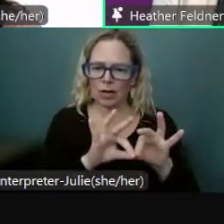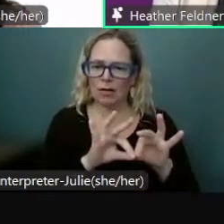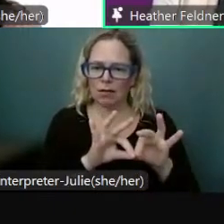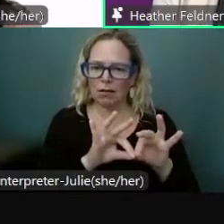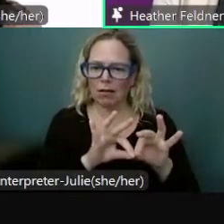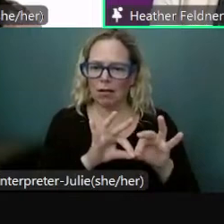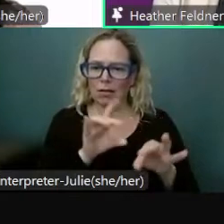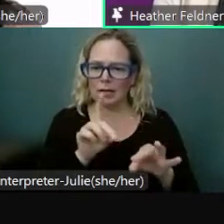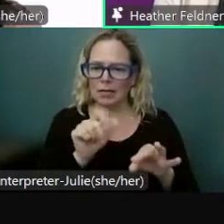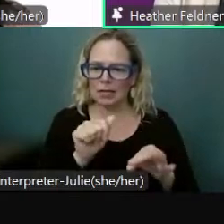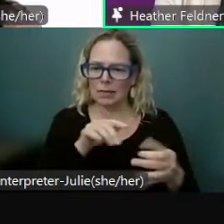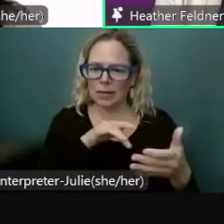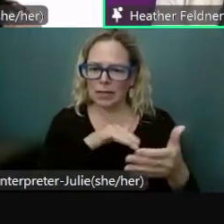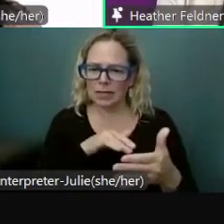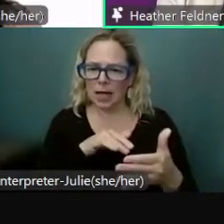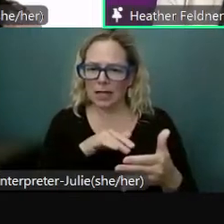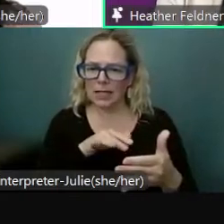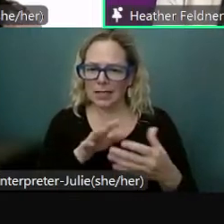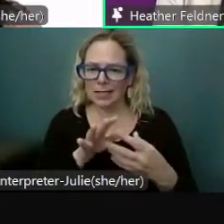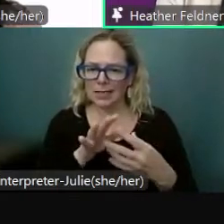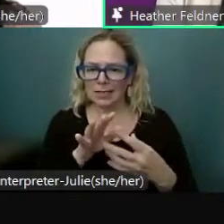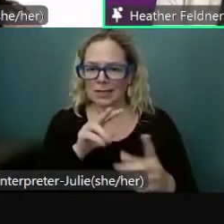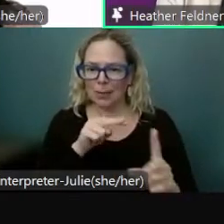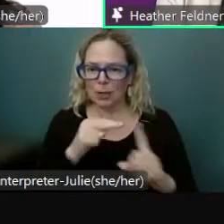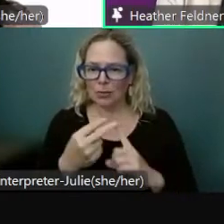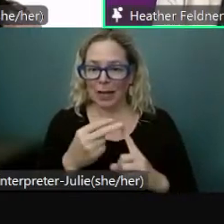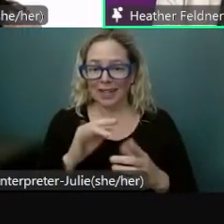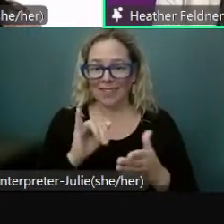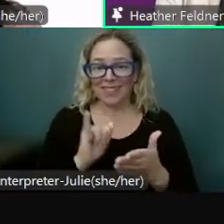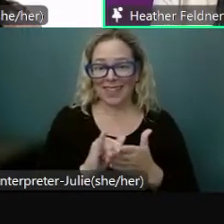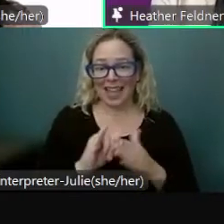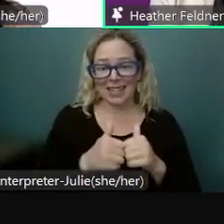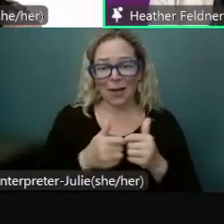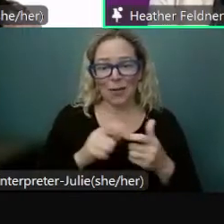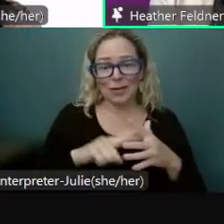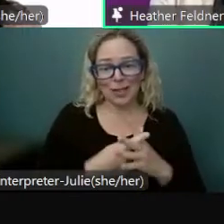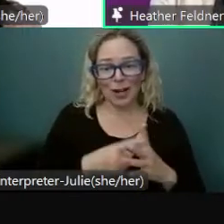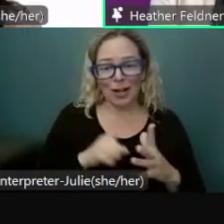out as an elective. That's how I kind of had to sell it to